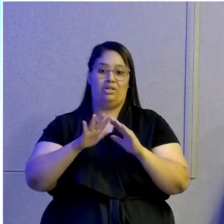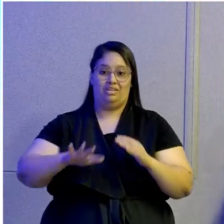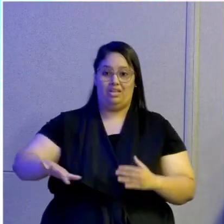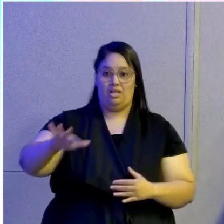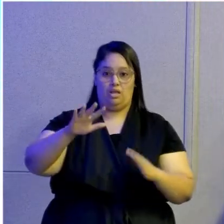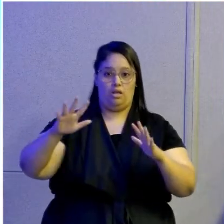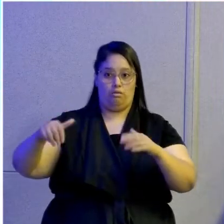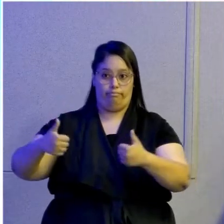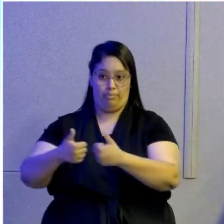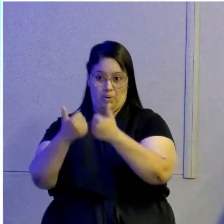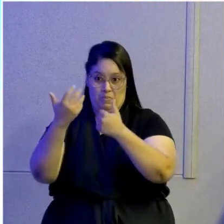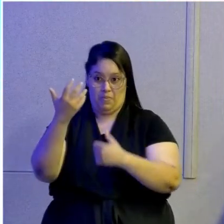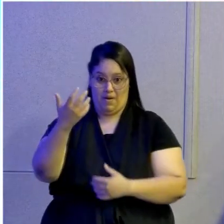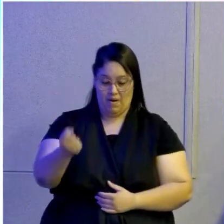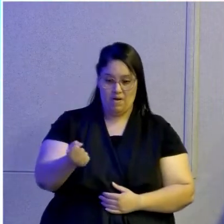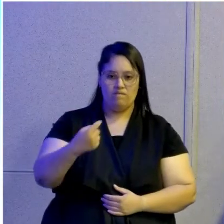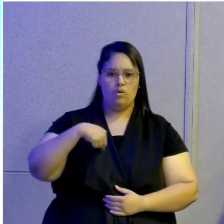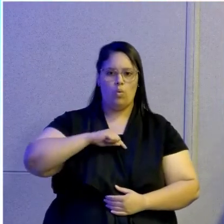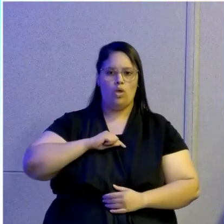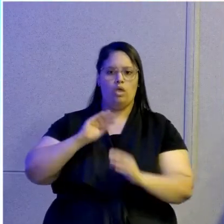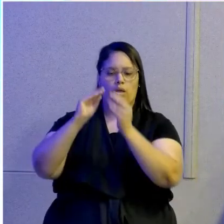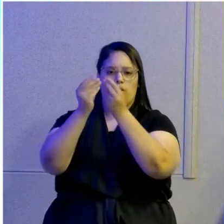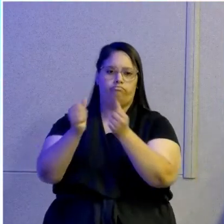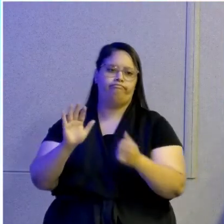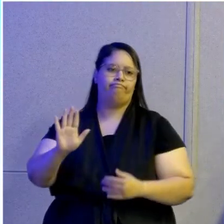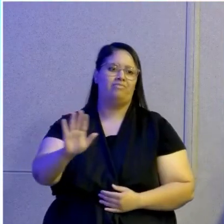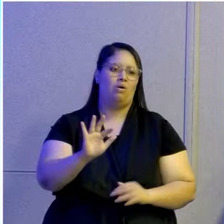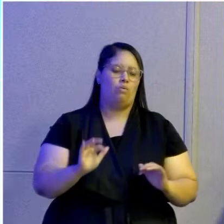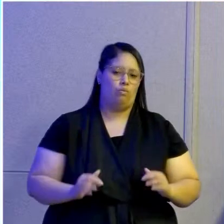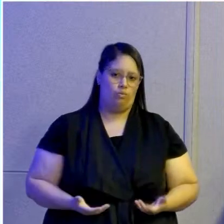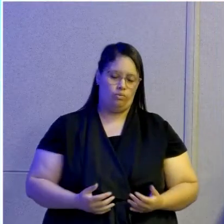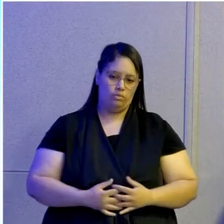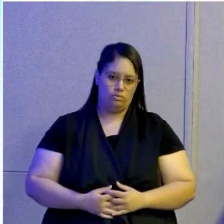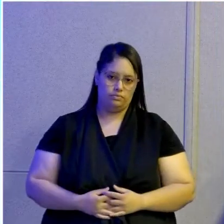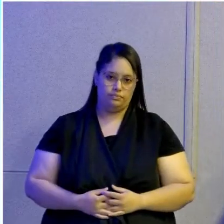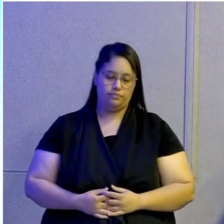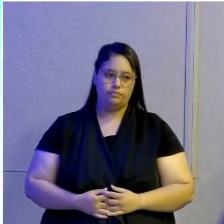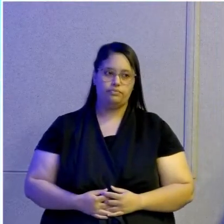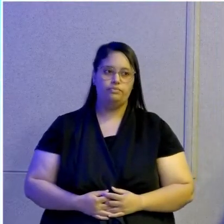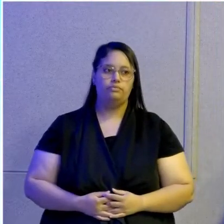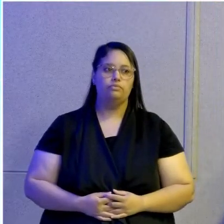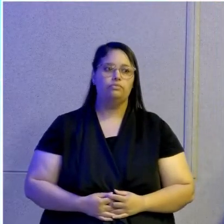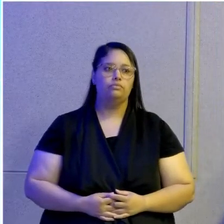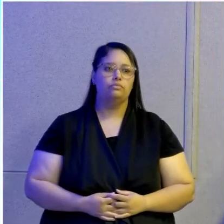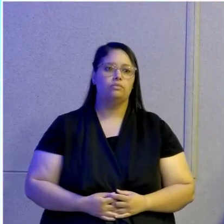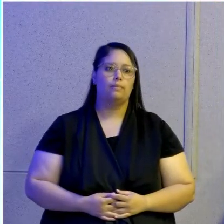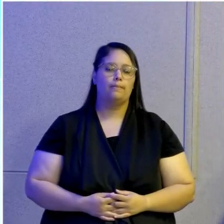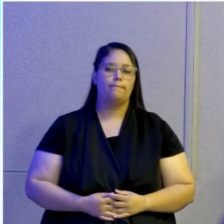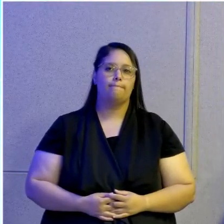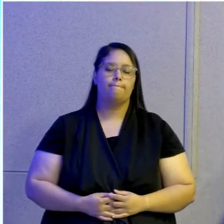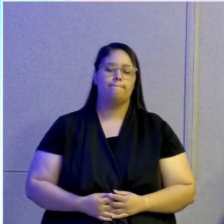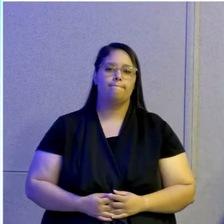struggling with out there? For me, again,